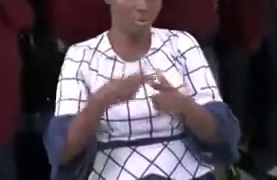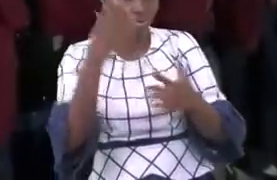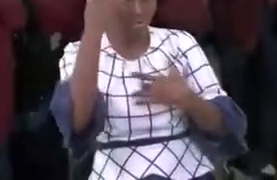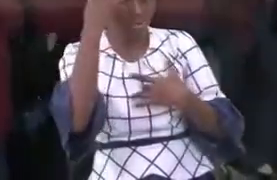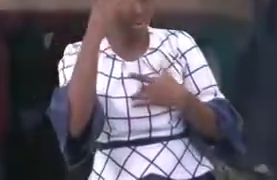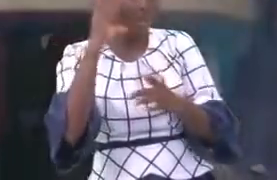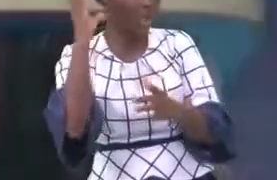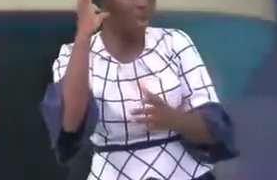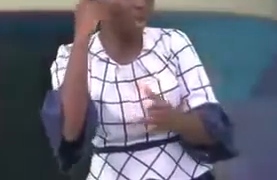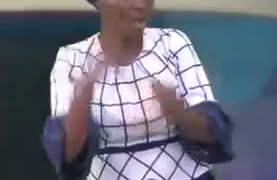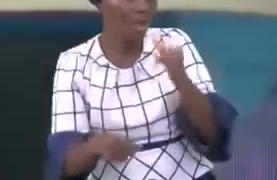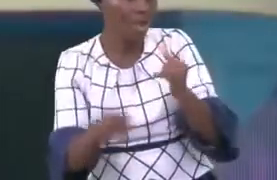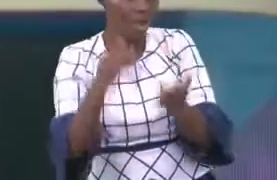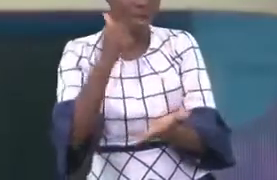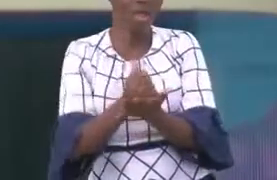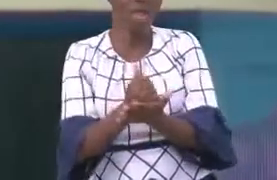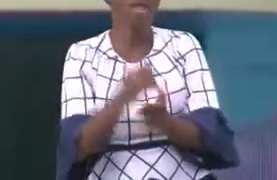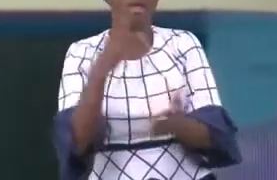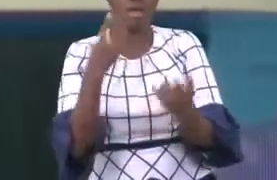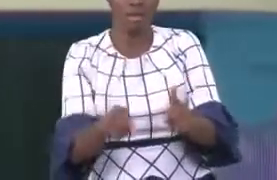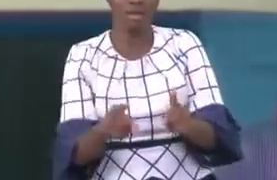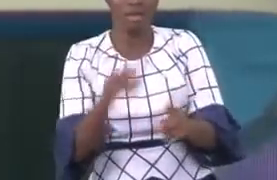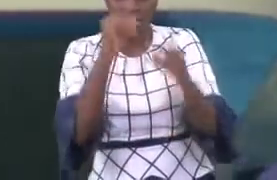in Jesus' name,